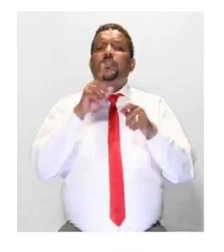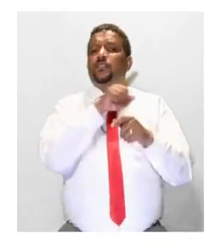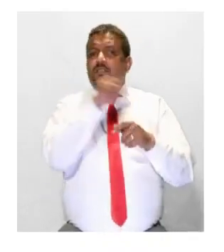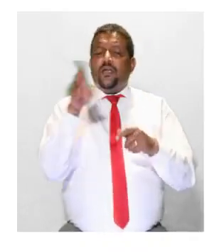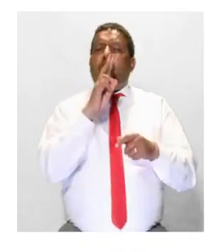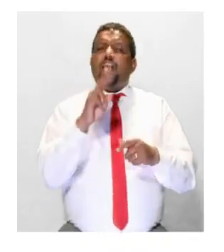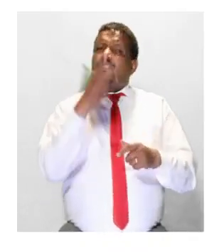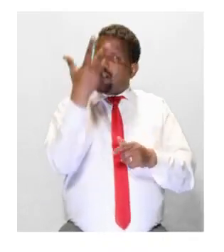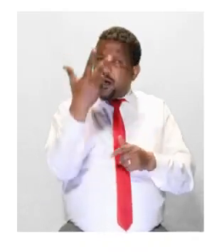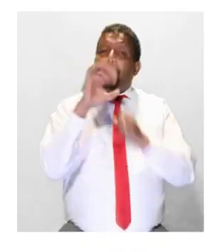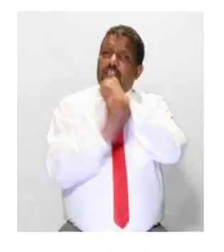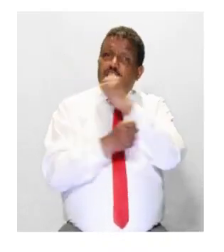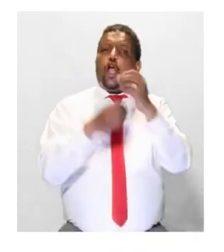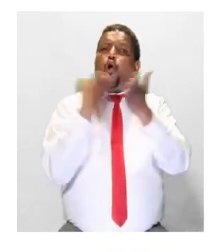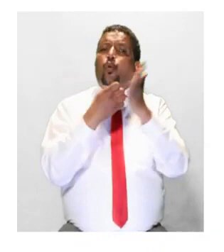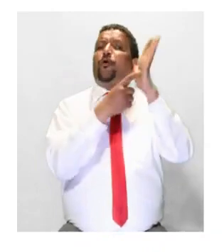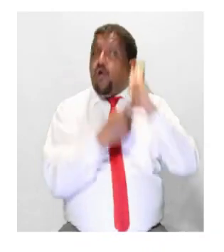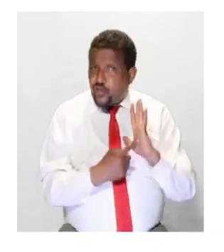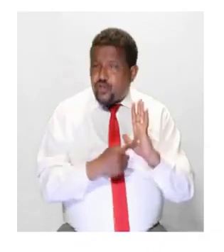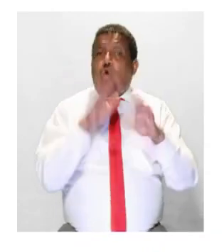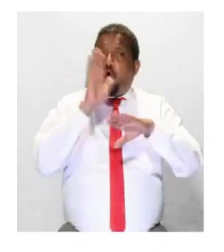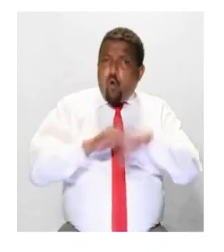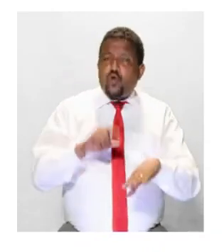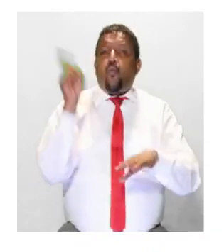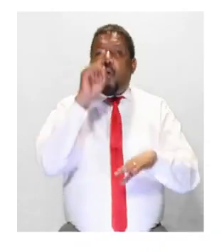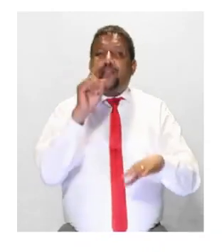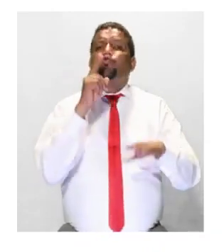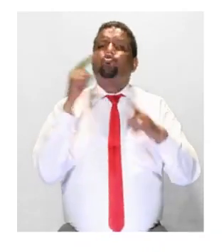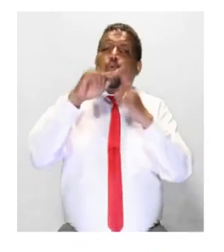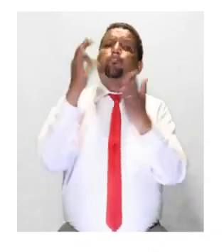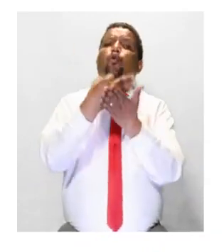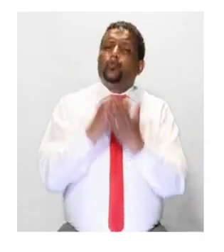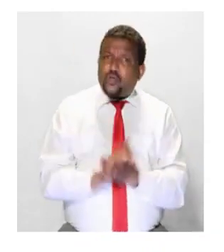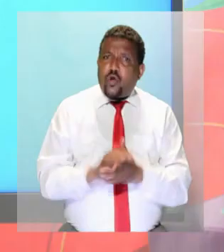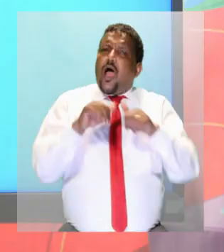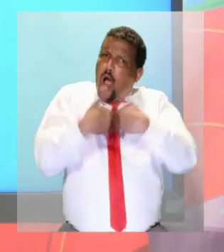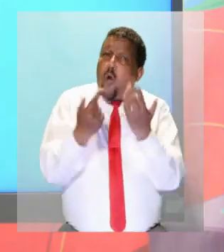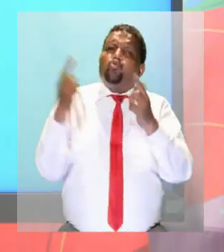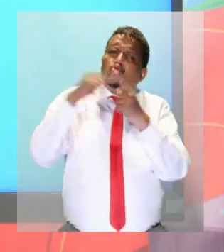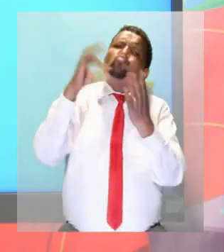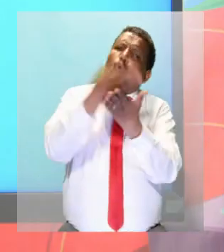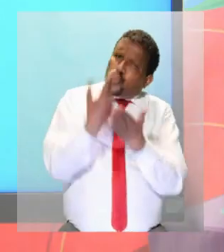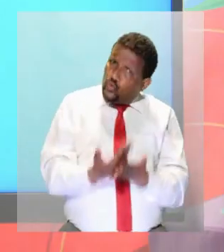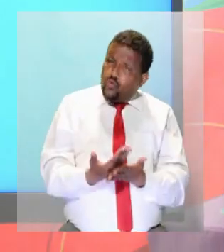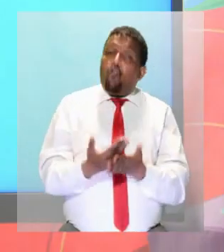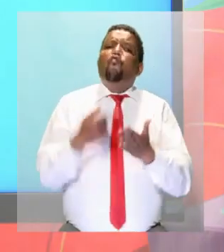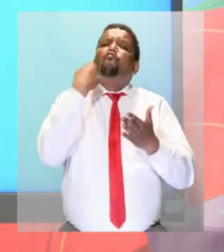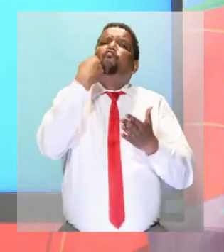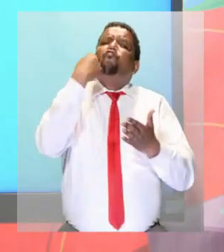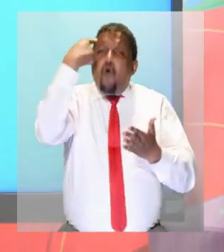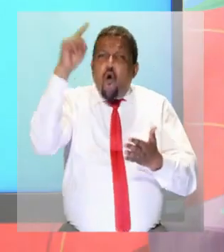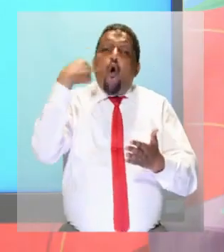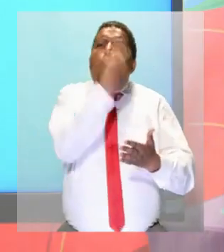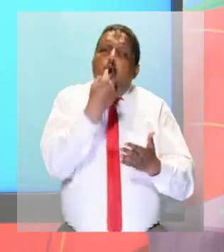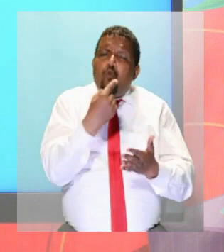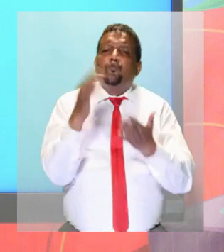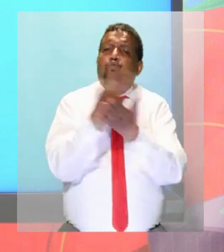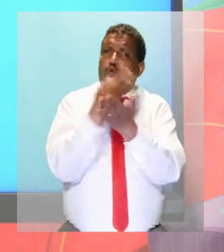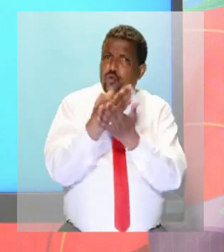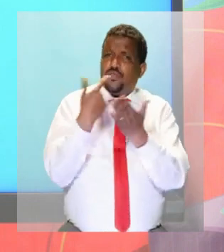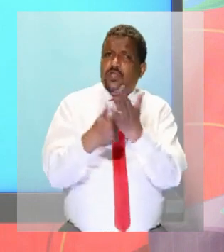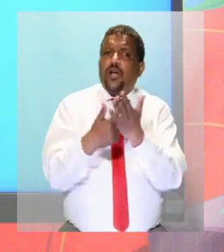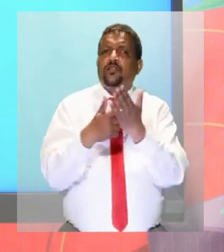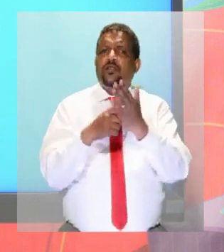3 basic economic questions called what to produce, how to produce, for whom to produce, that